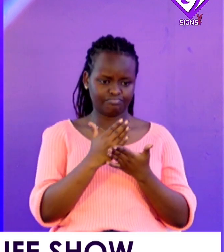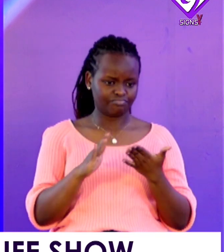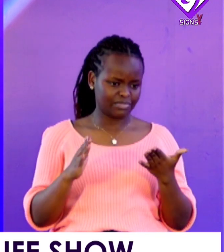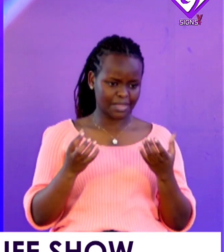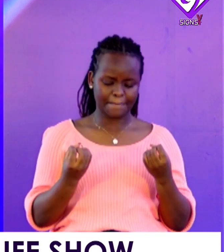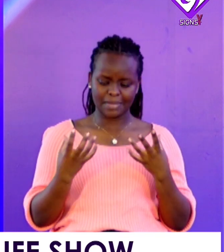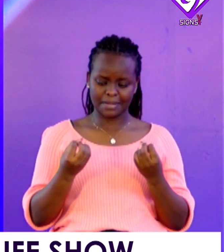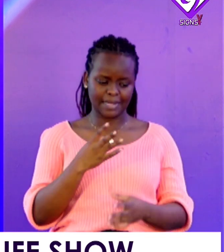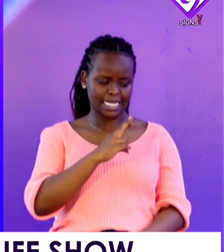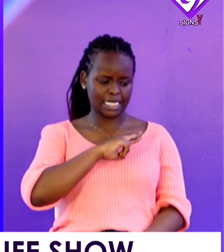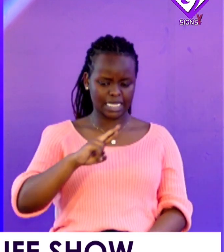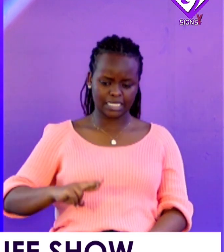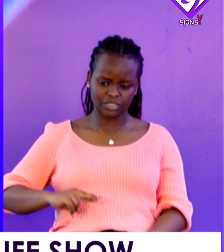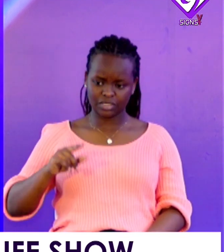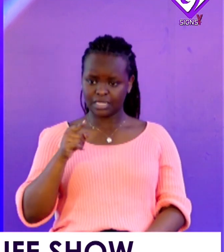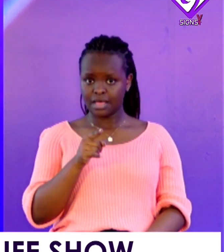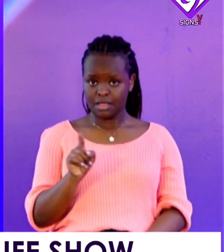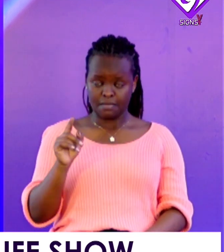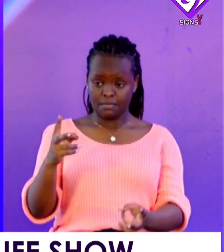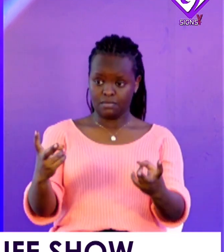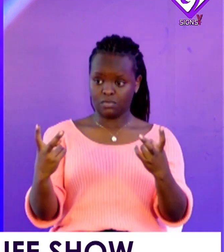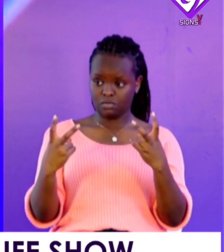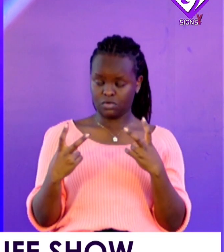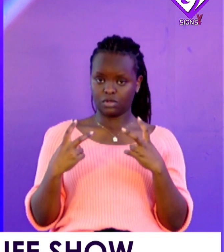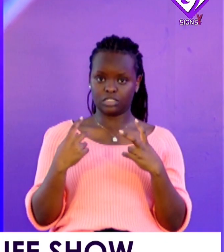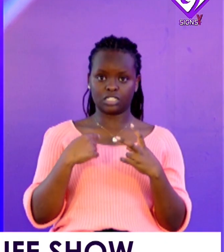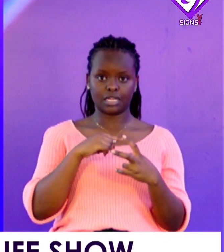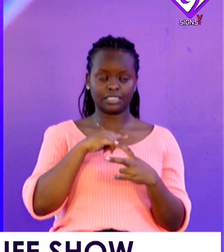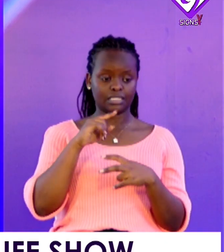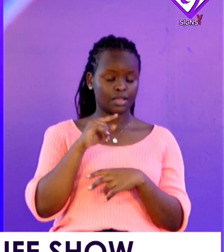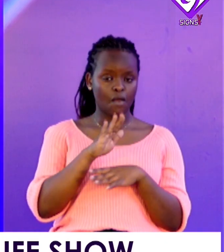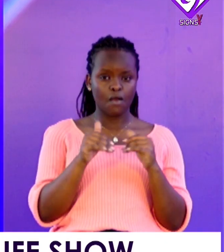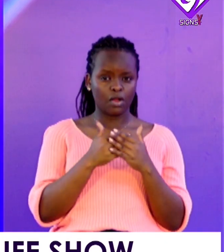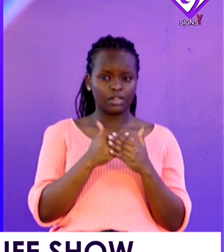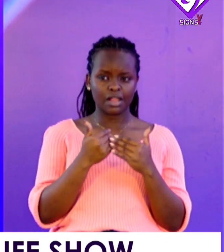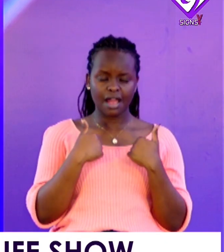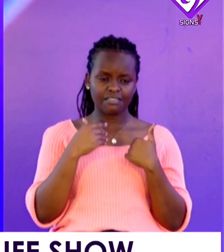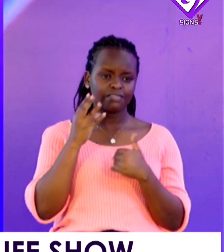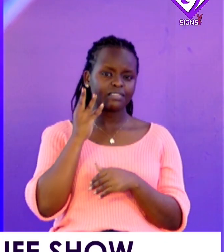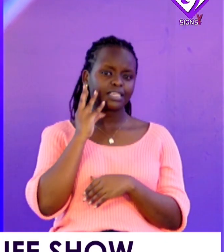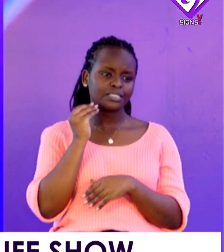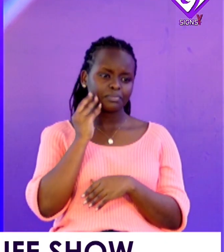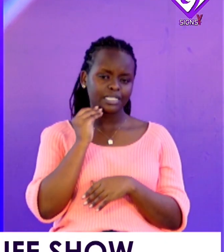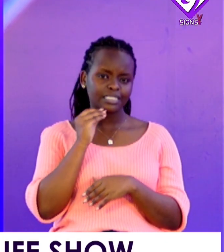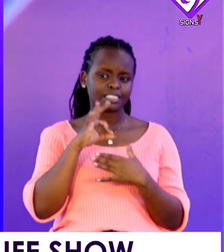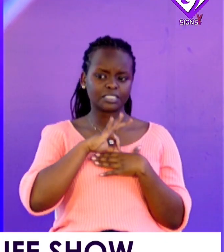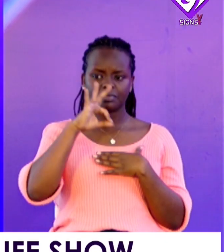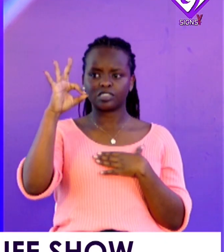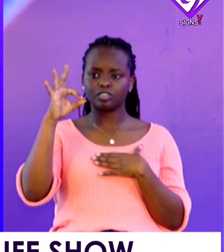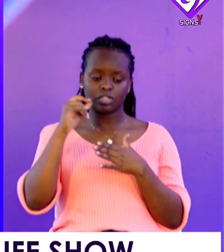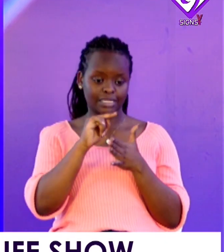many, many religions, and they are watching us. And they are all experiencing spiritual abuse. It's in the Christian